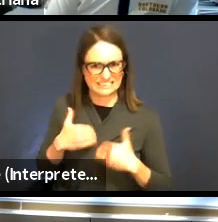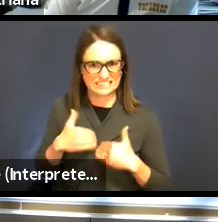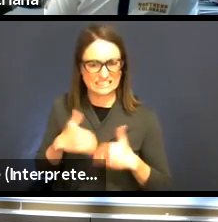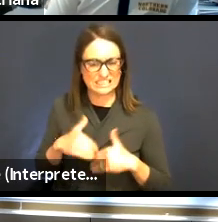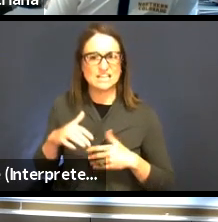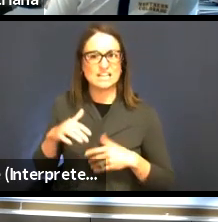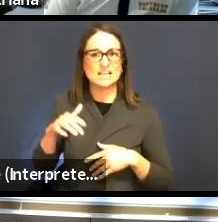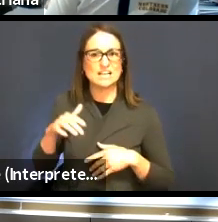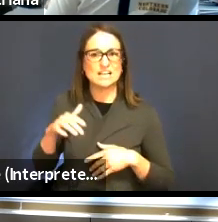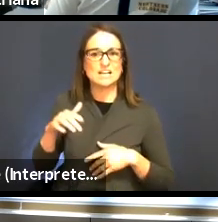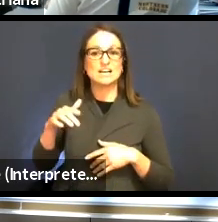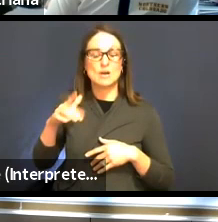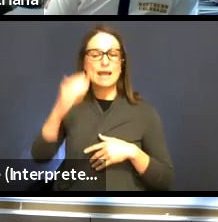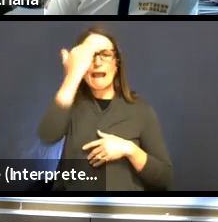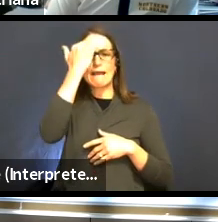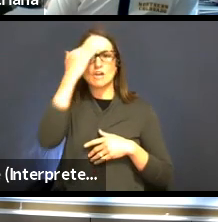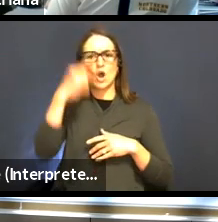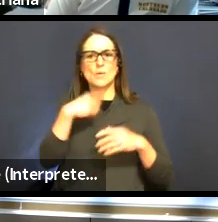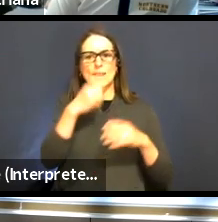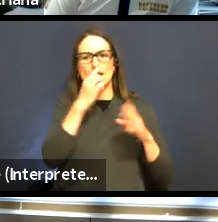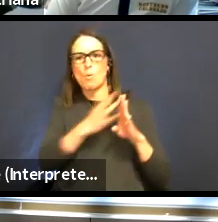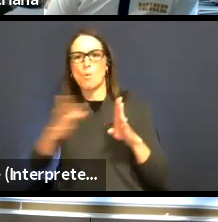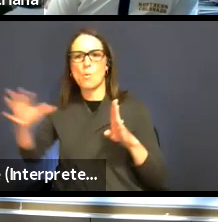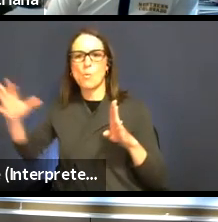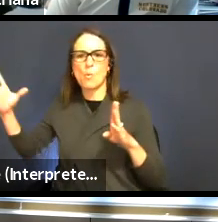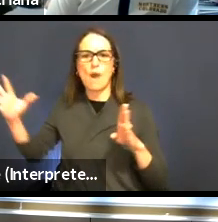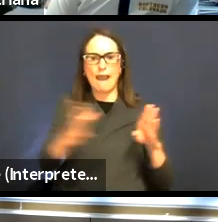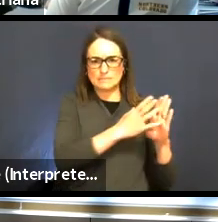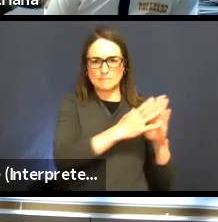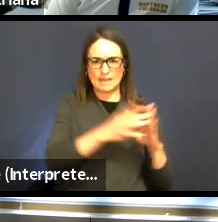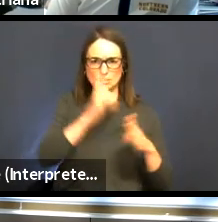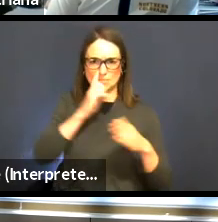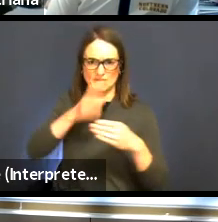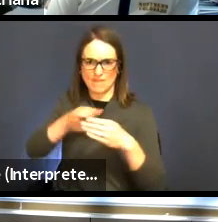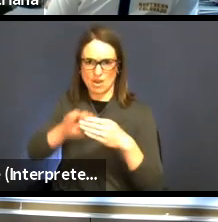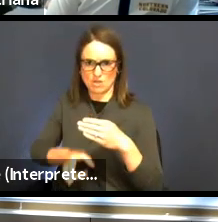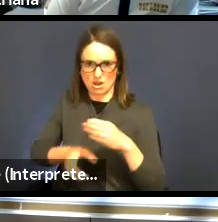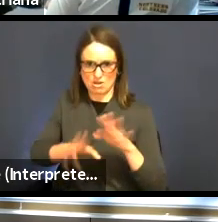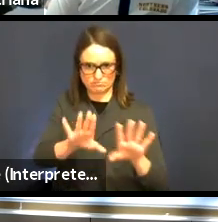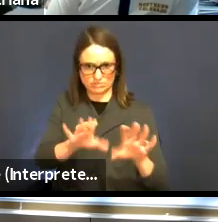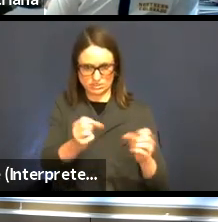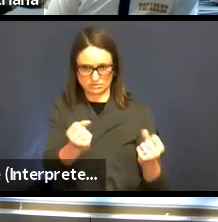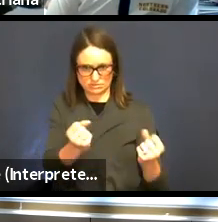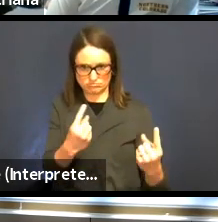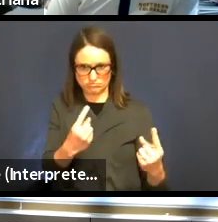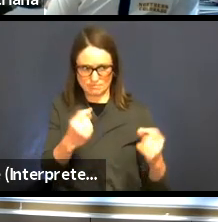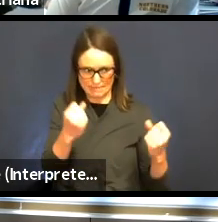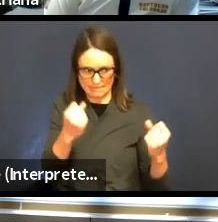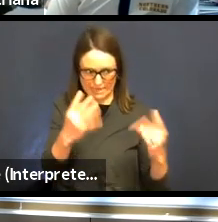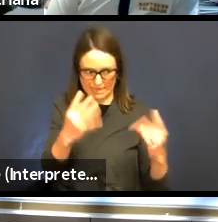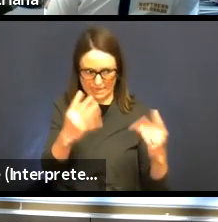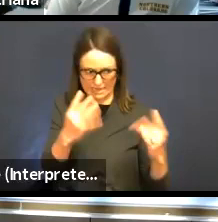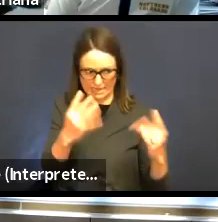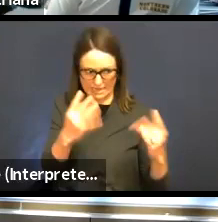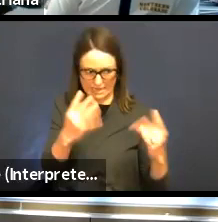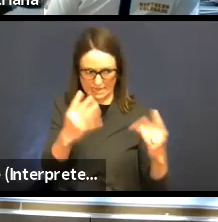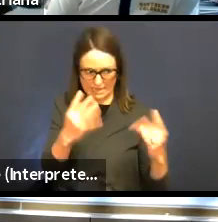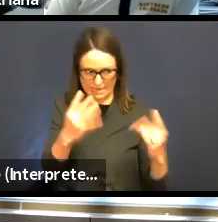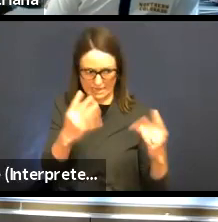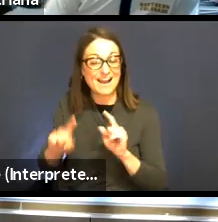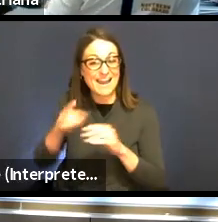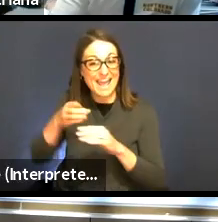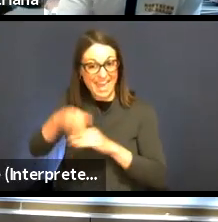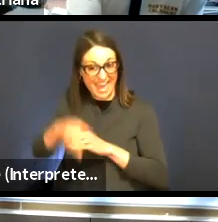wide spectrum of outcomes, you know, as many people have noted, but kind of looking at after kind of this next fiscal year, kind